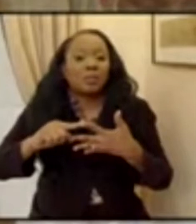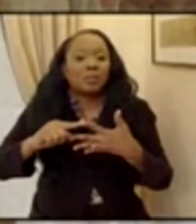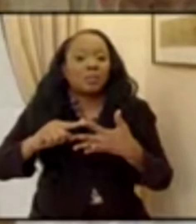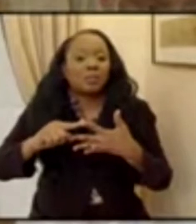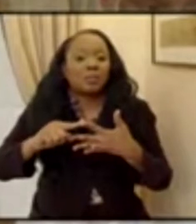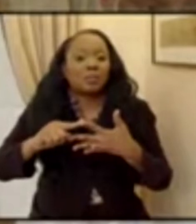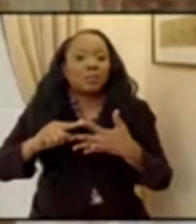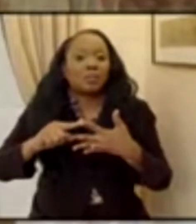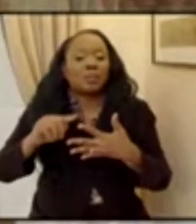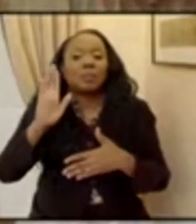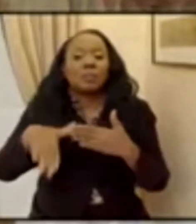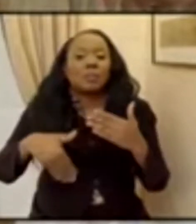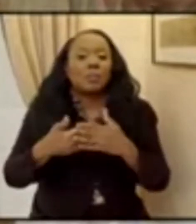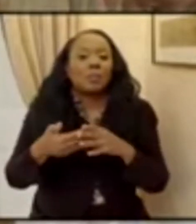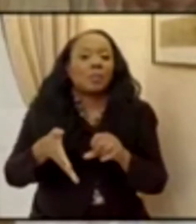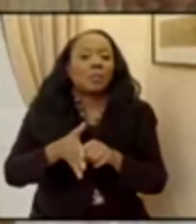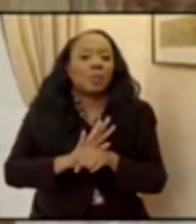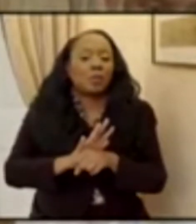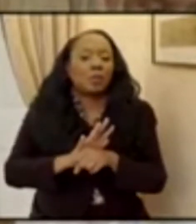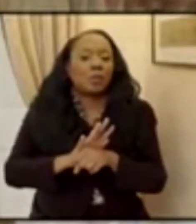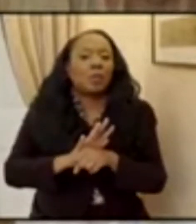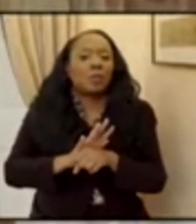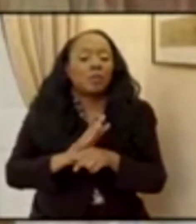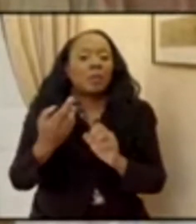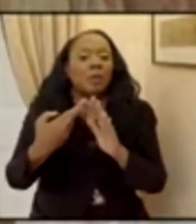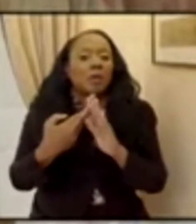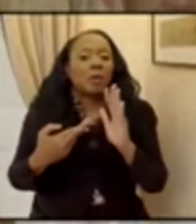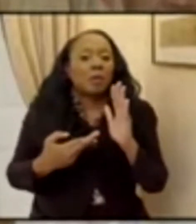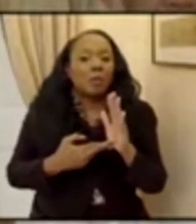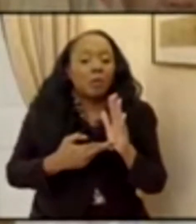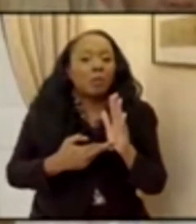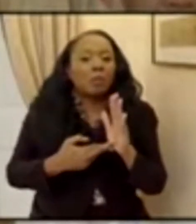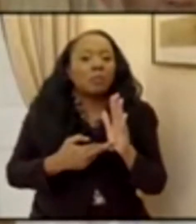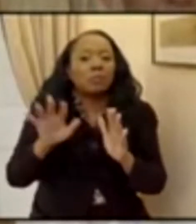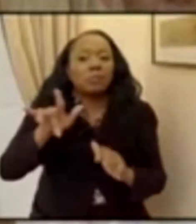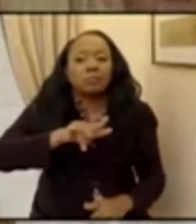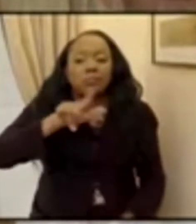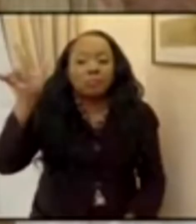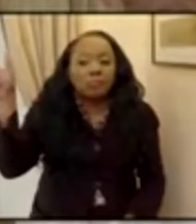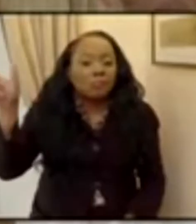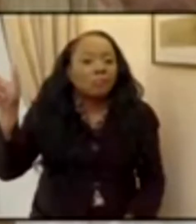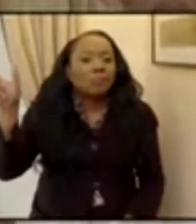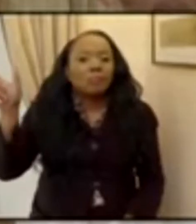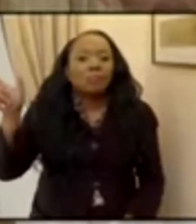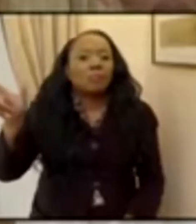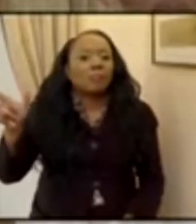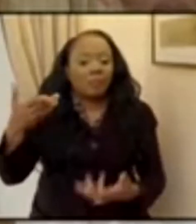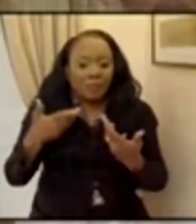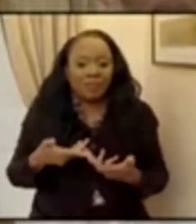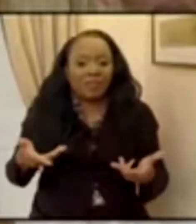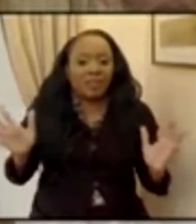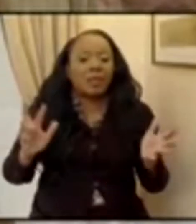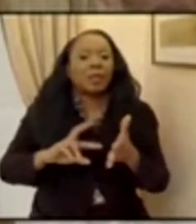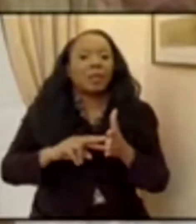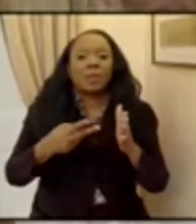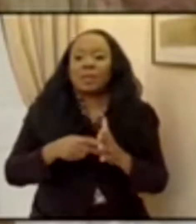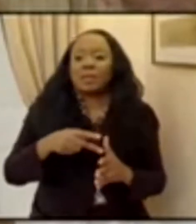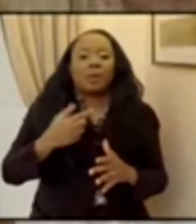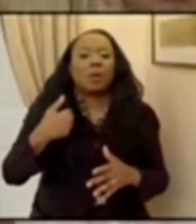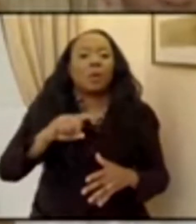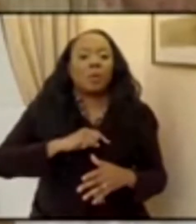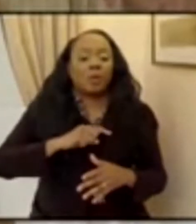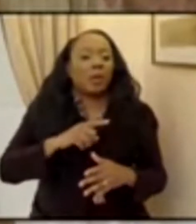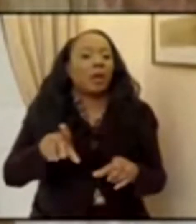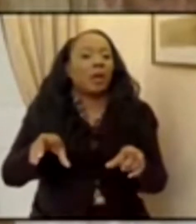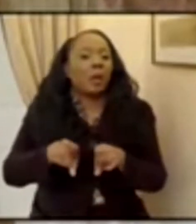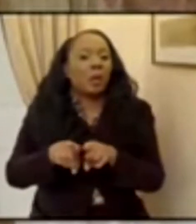related travel protocols for Barbados. This means that we will be joining 95% of the countries in the Western Hemisphere